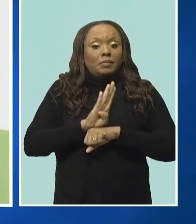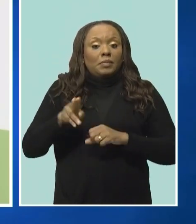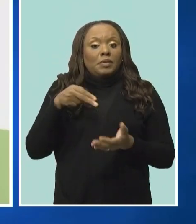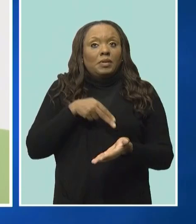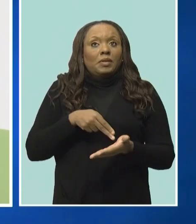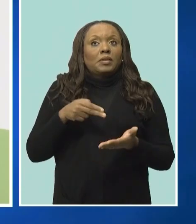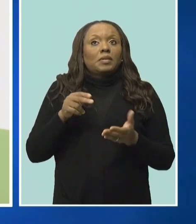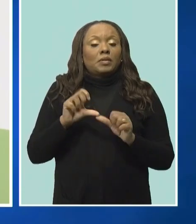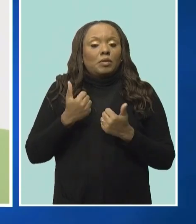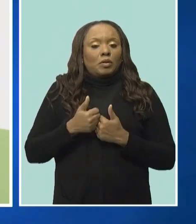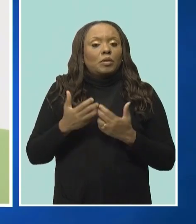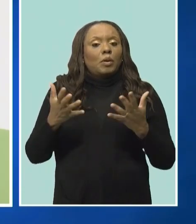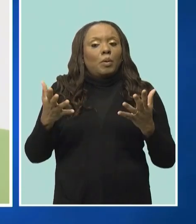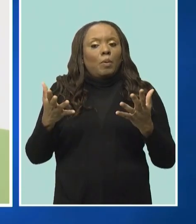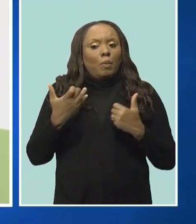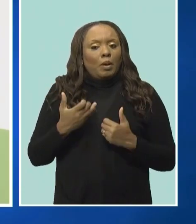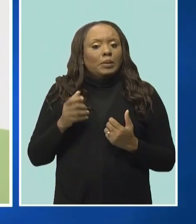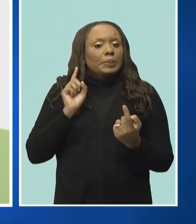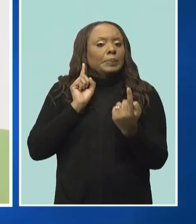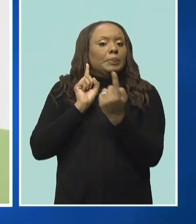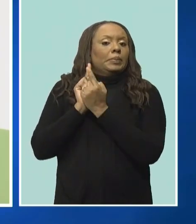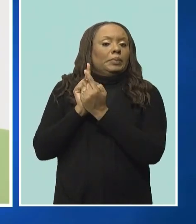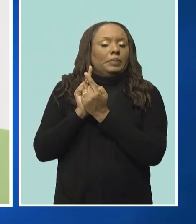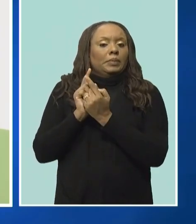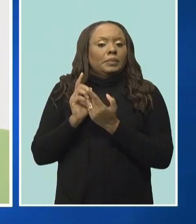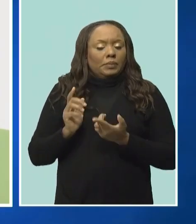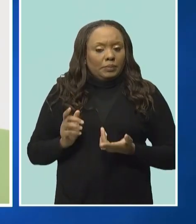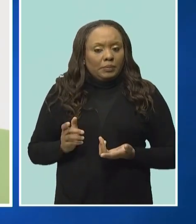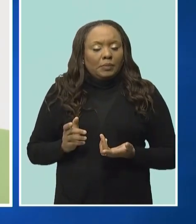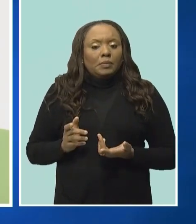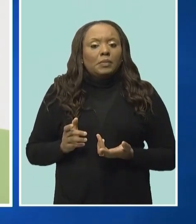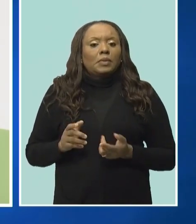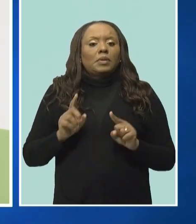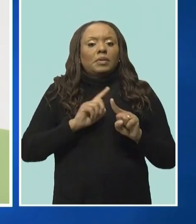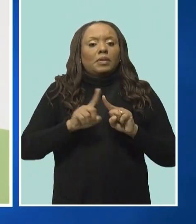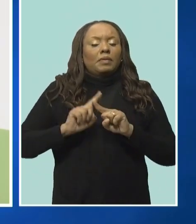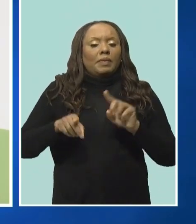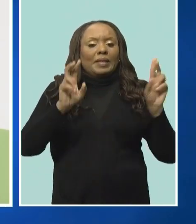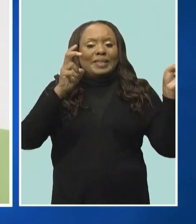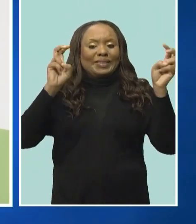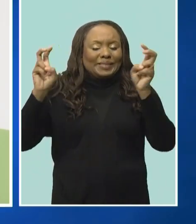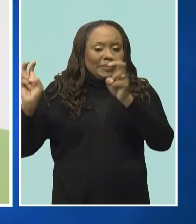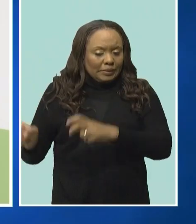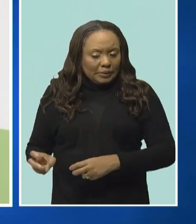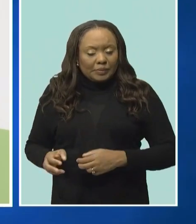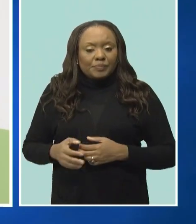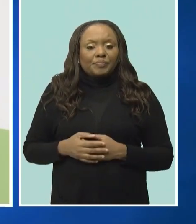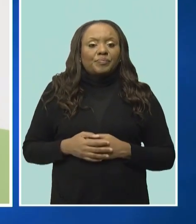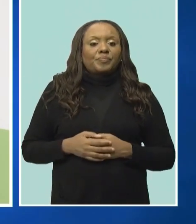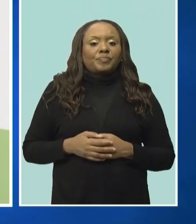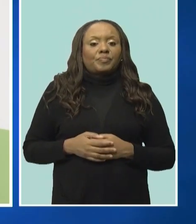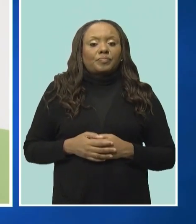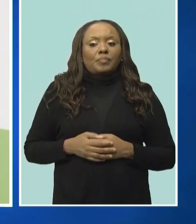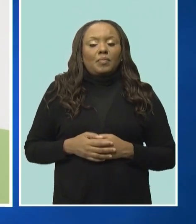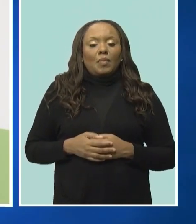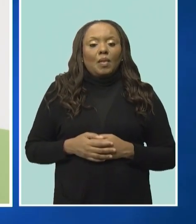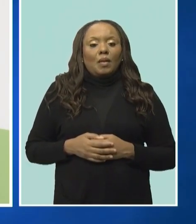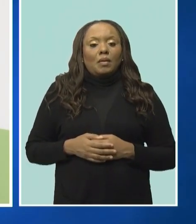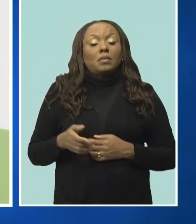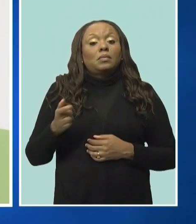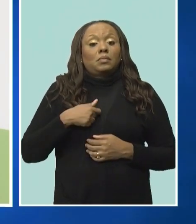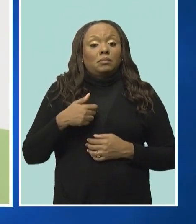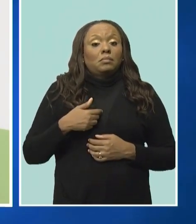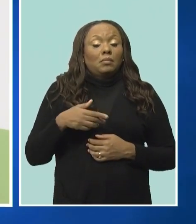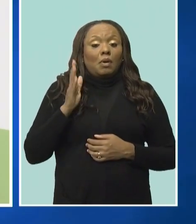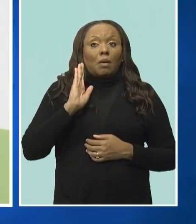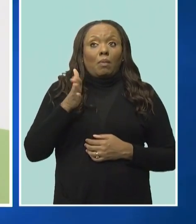an audience. I know that there are a number of matters that they have been raising over the past few years, and we intend to have a meeting